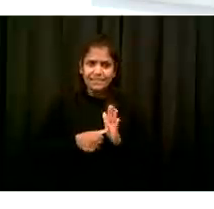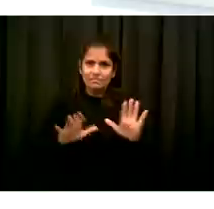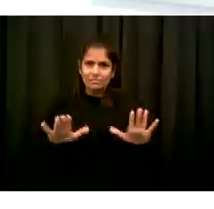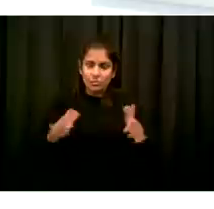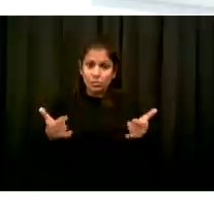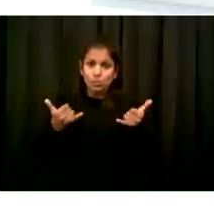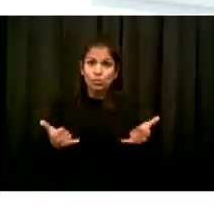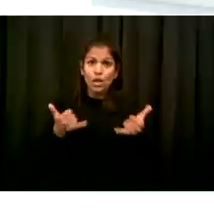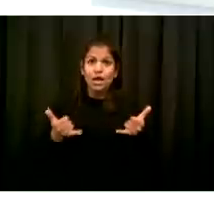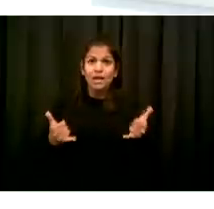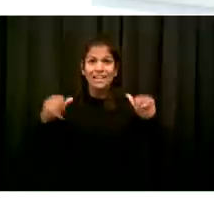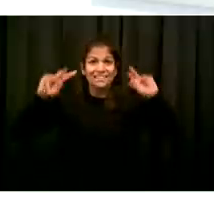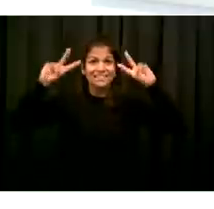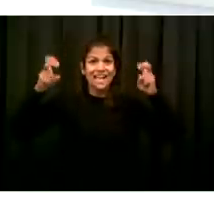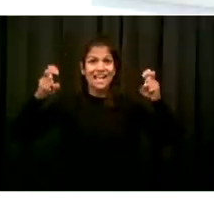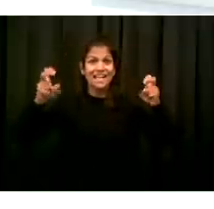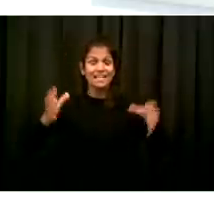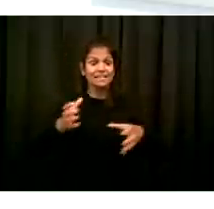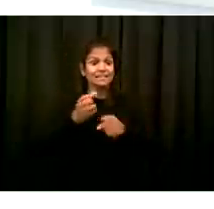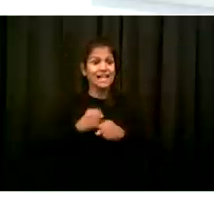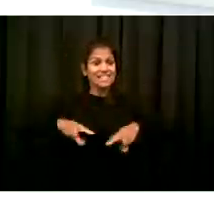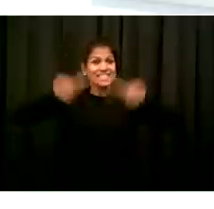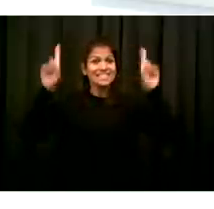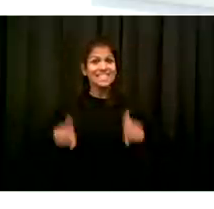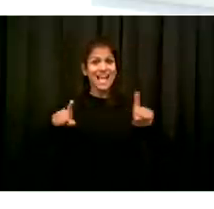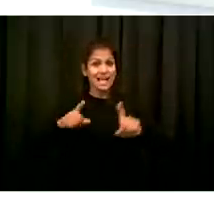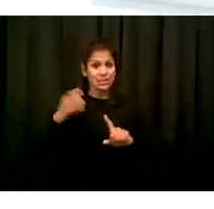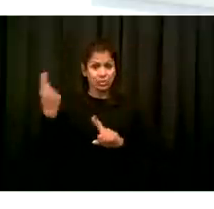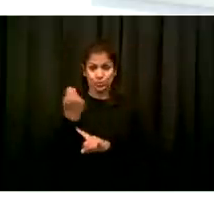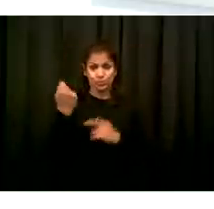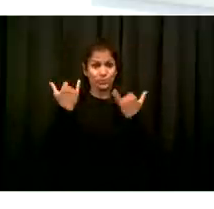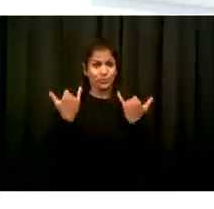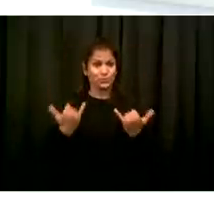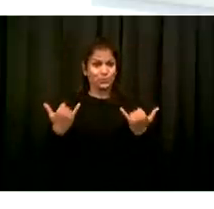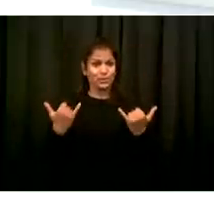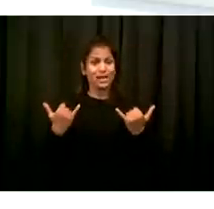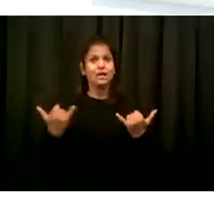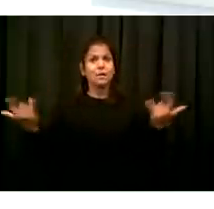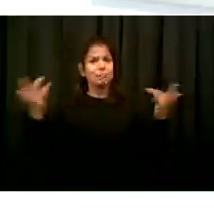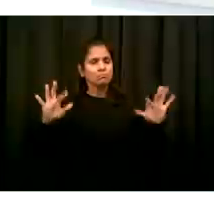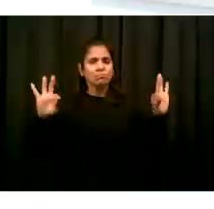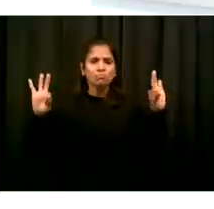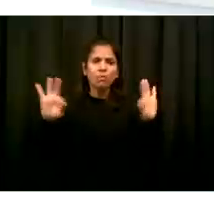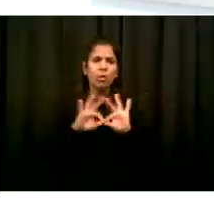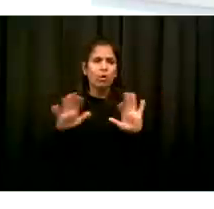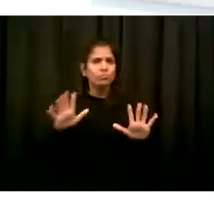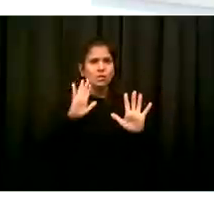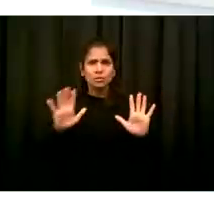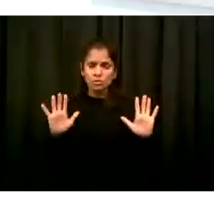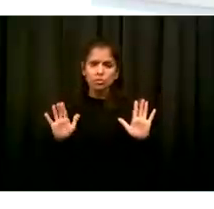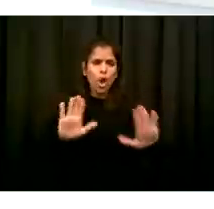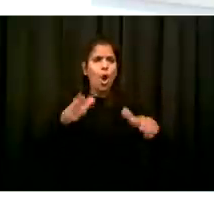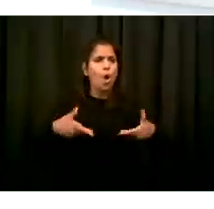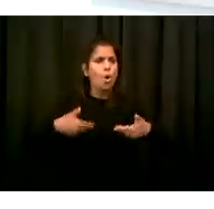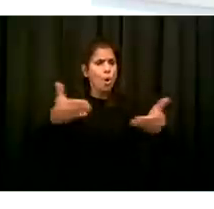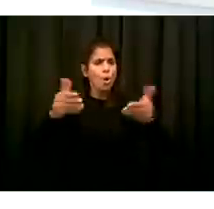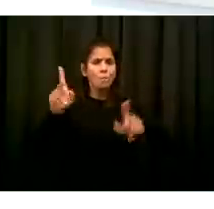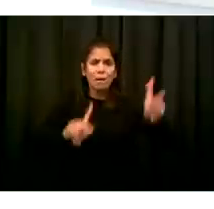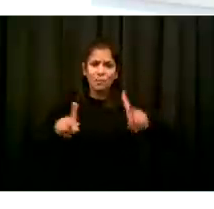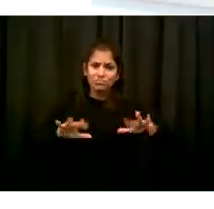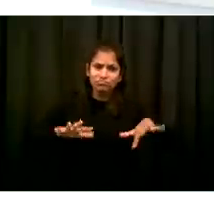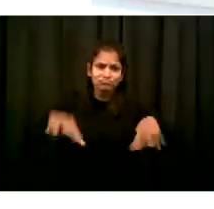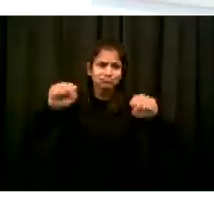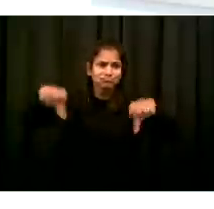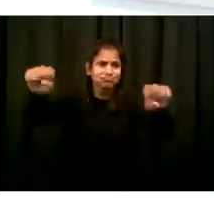have a simple and clear message for anyone who lives in the affected areas in